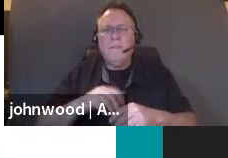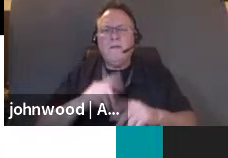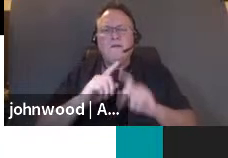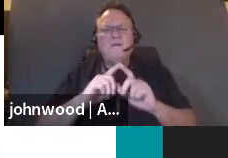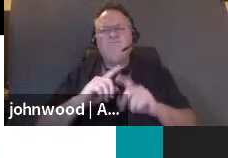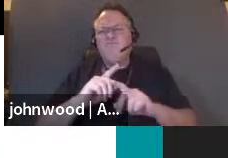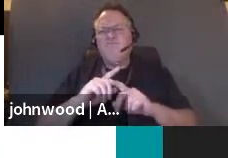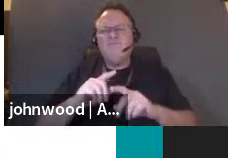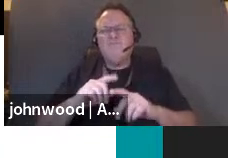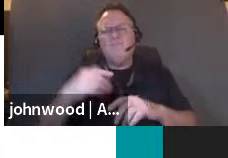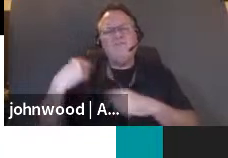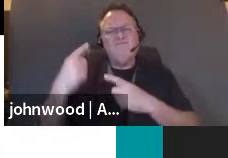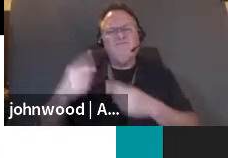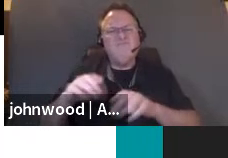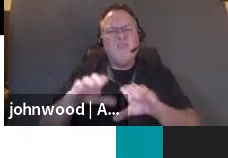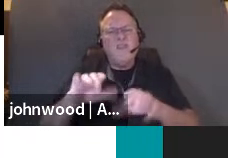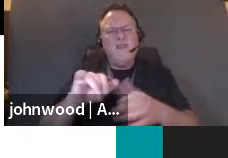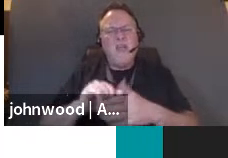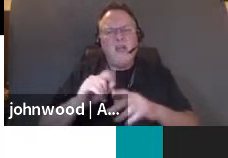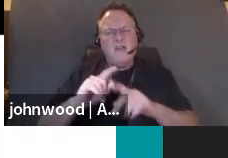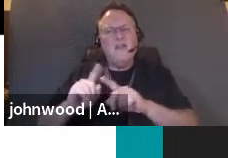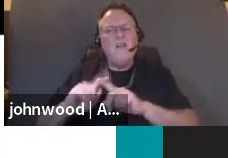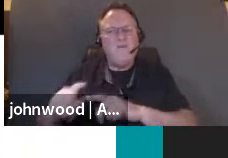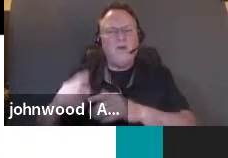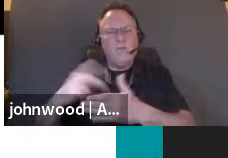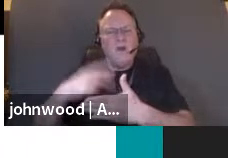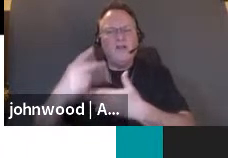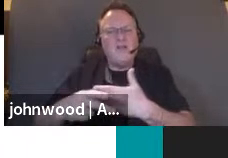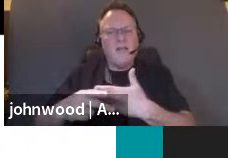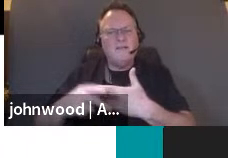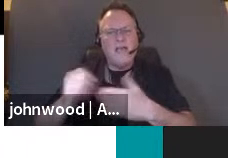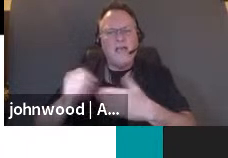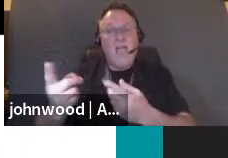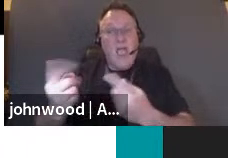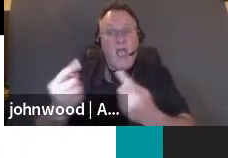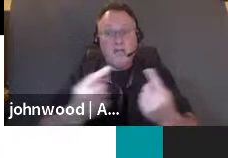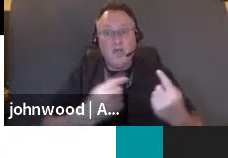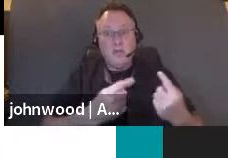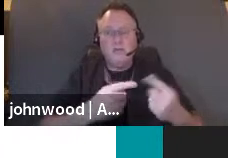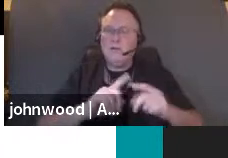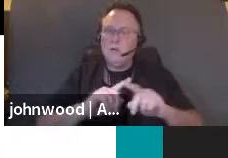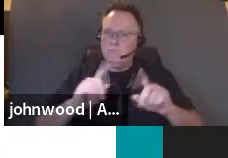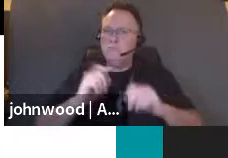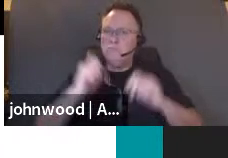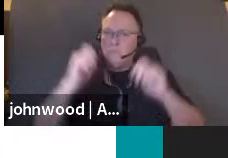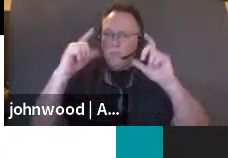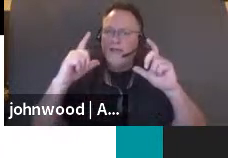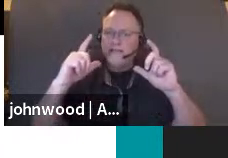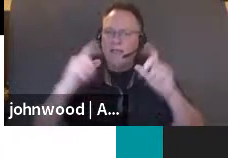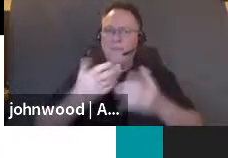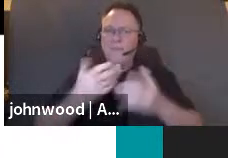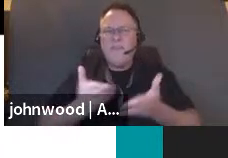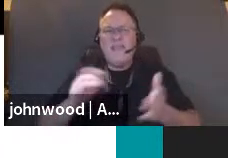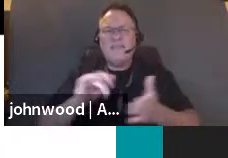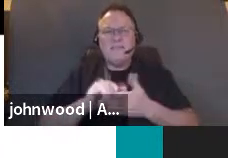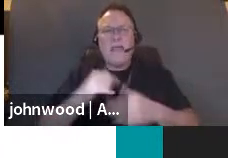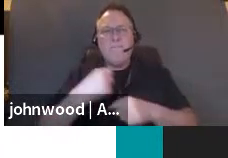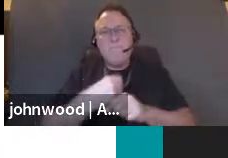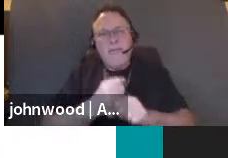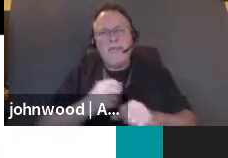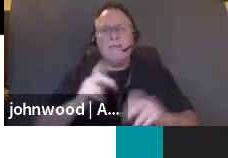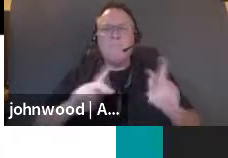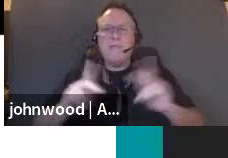other projects, and sometimes the answers are really quite surprising. And the things that make people